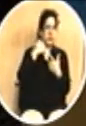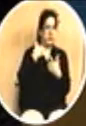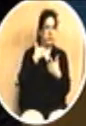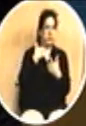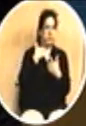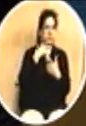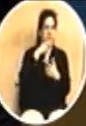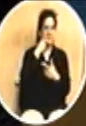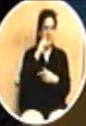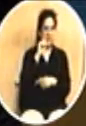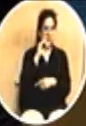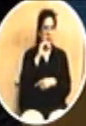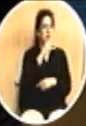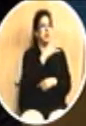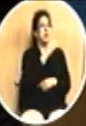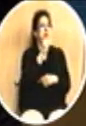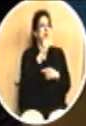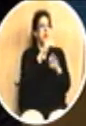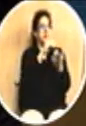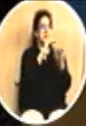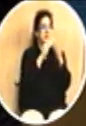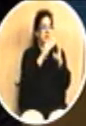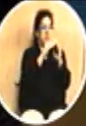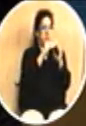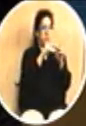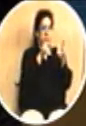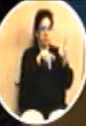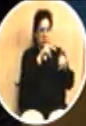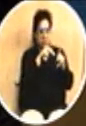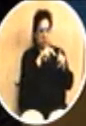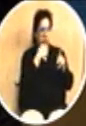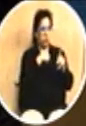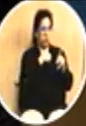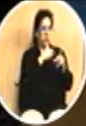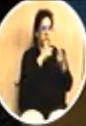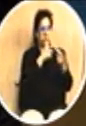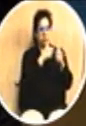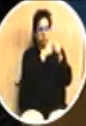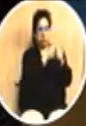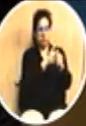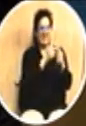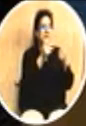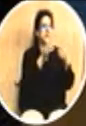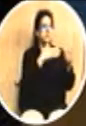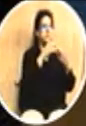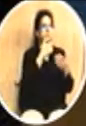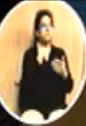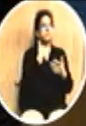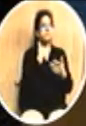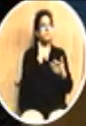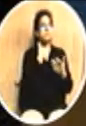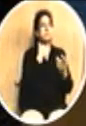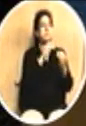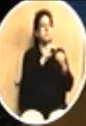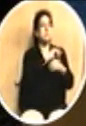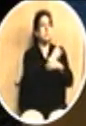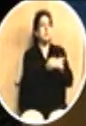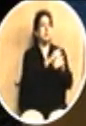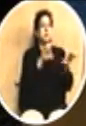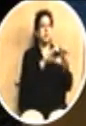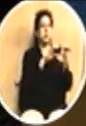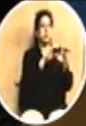government. When we elect city officials, we do expect them to go along with the popular vote, even though they may have more power to do